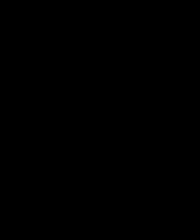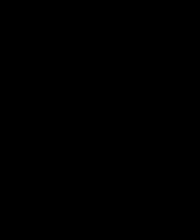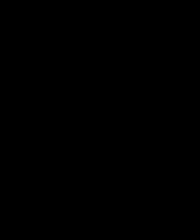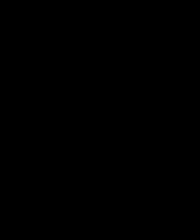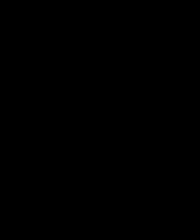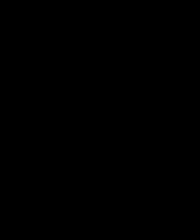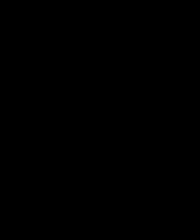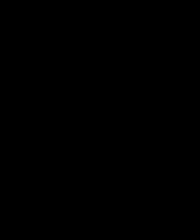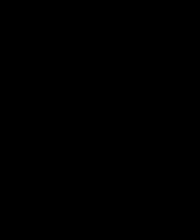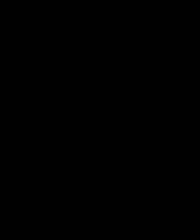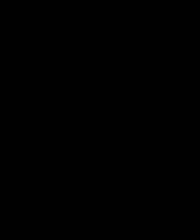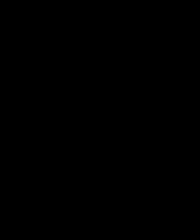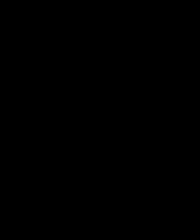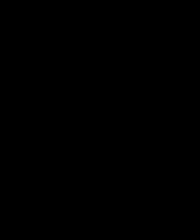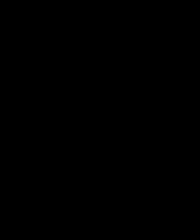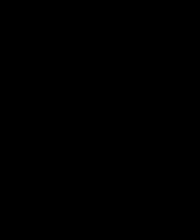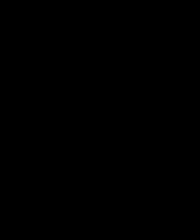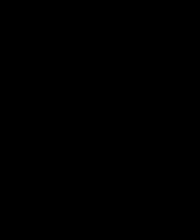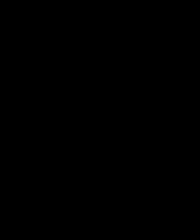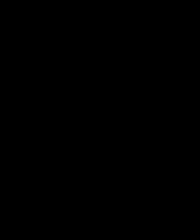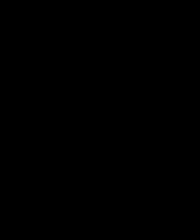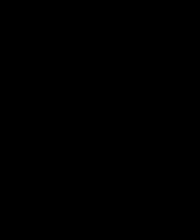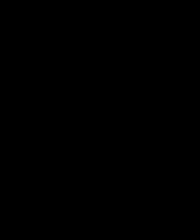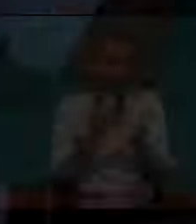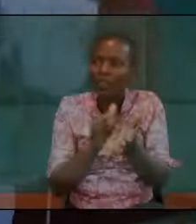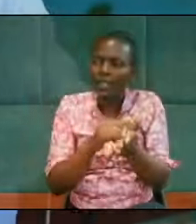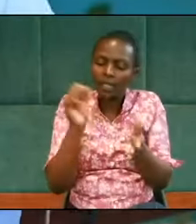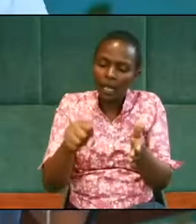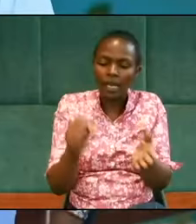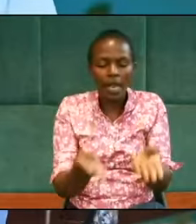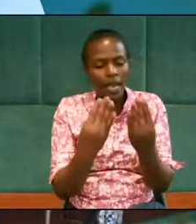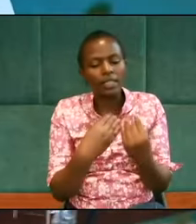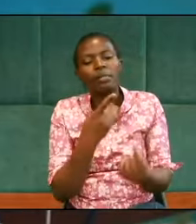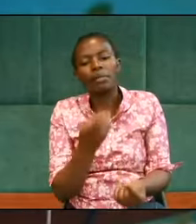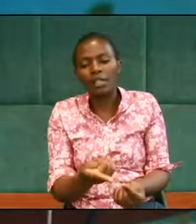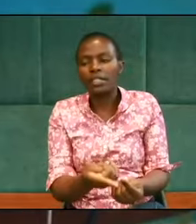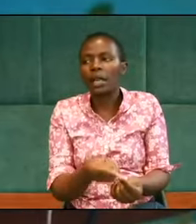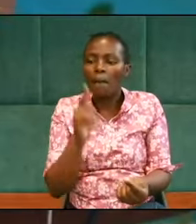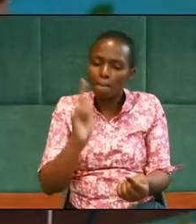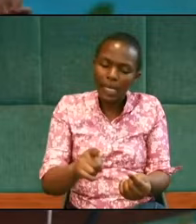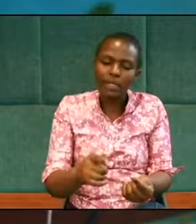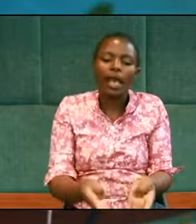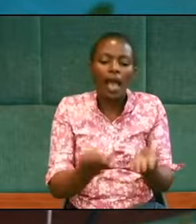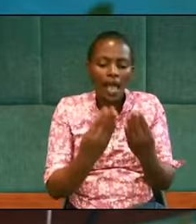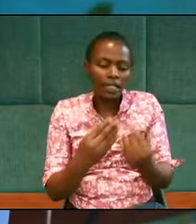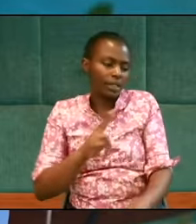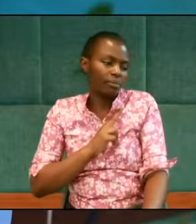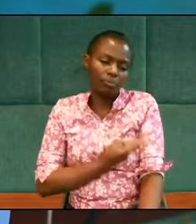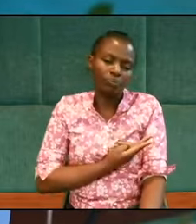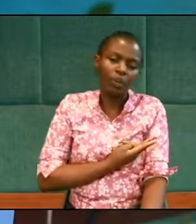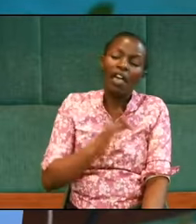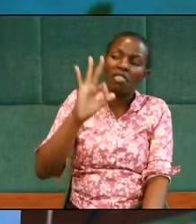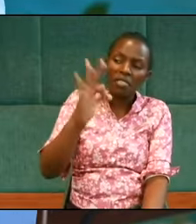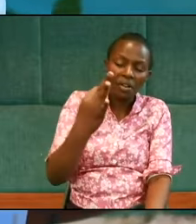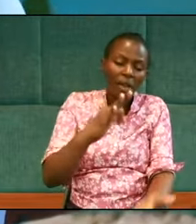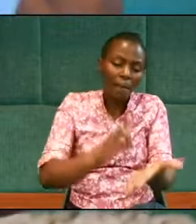heaven. The one who can accept these shall accept it. Three categories of